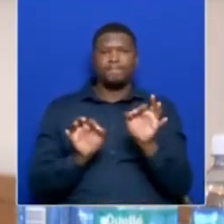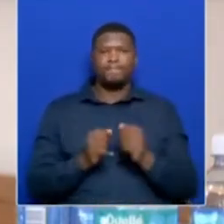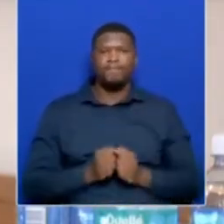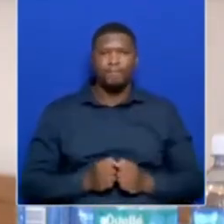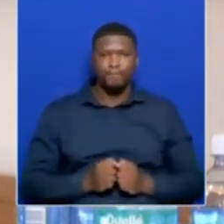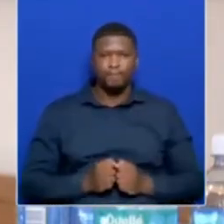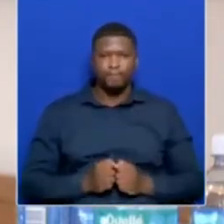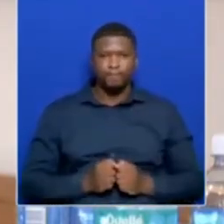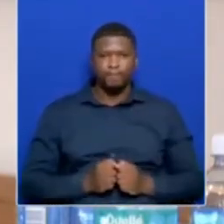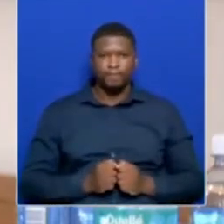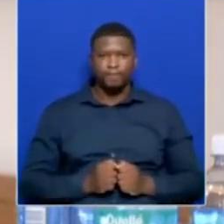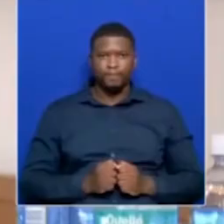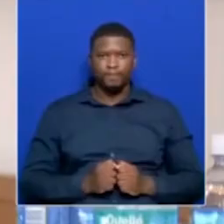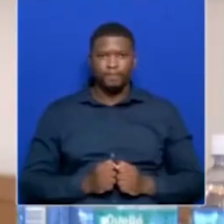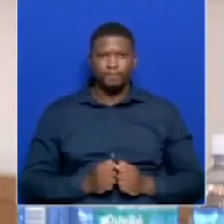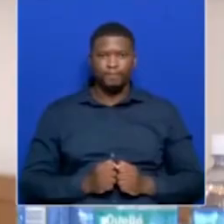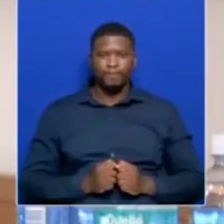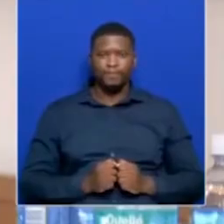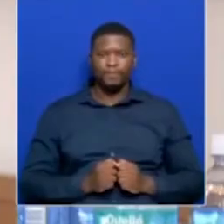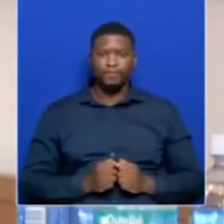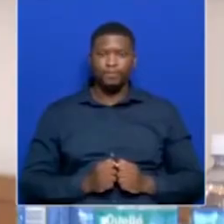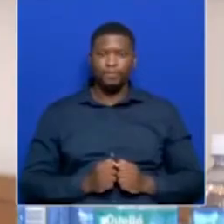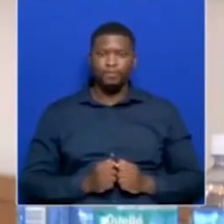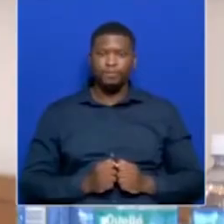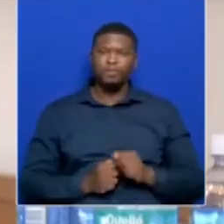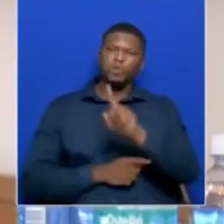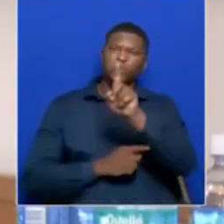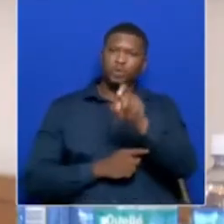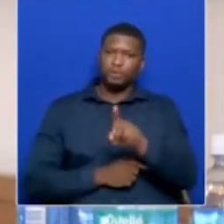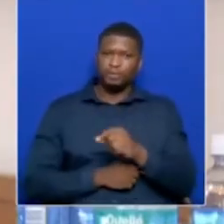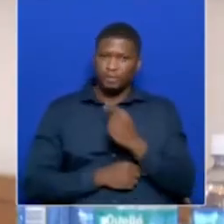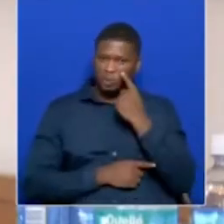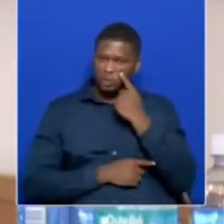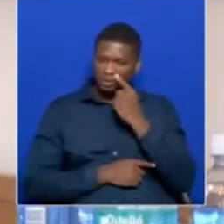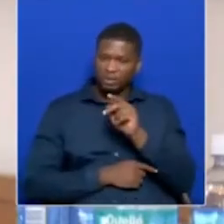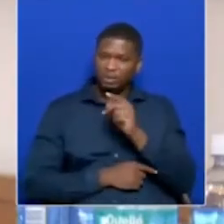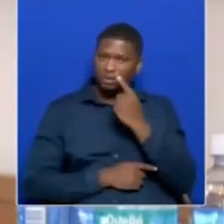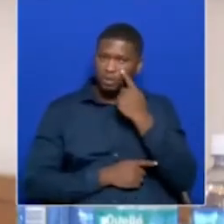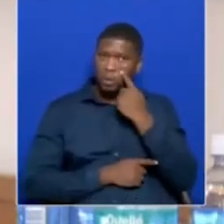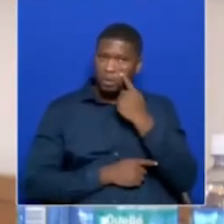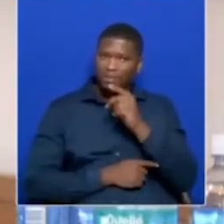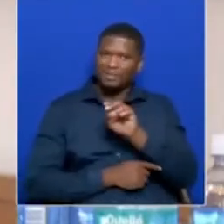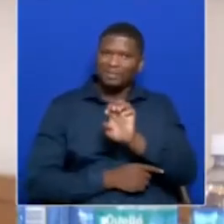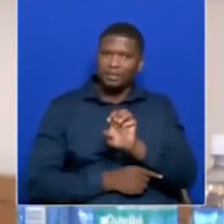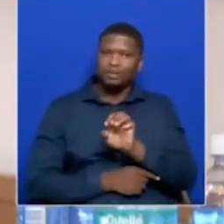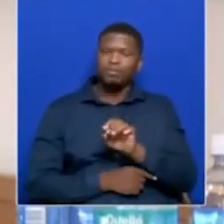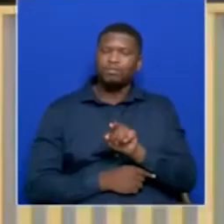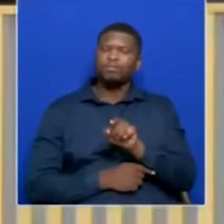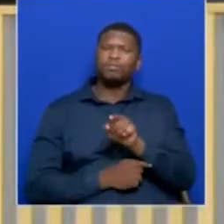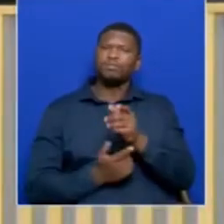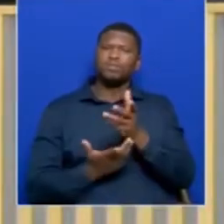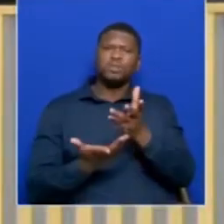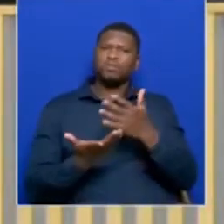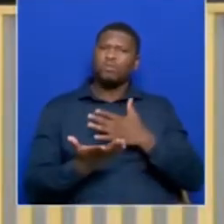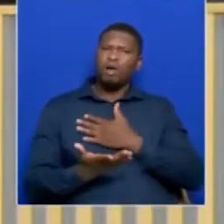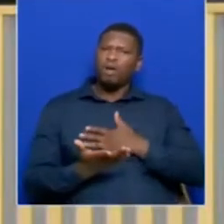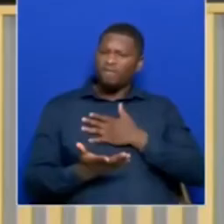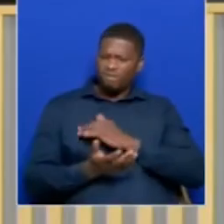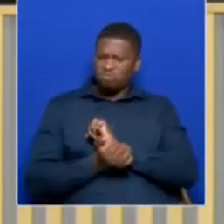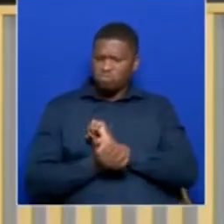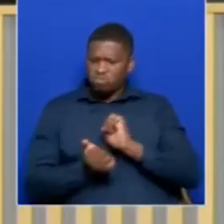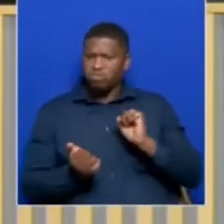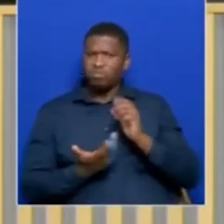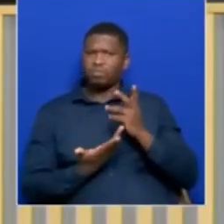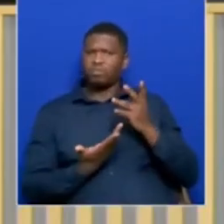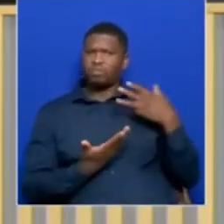Witness E, why did you feel free to share this information with the minister? I think earlier on you said, even though